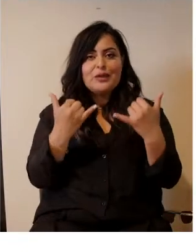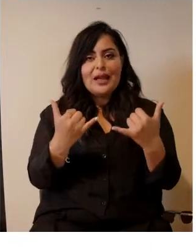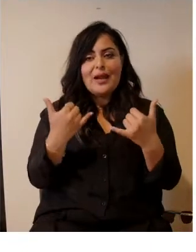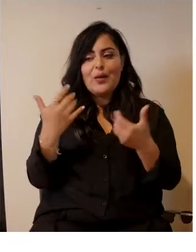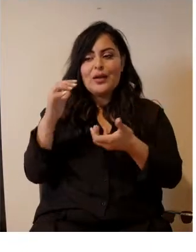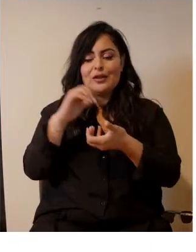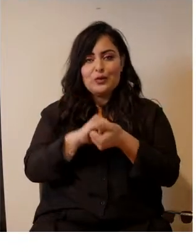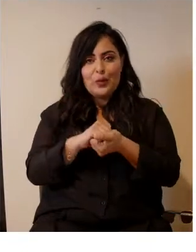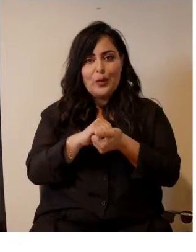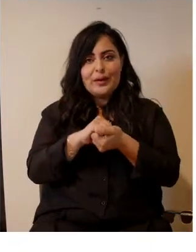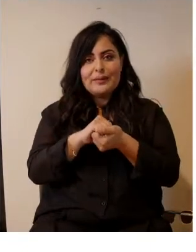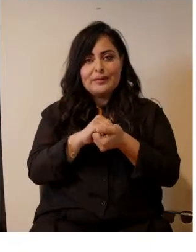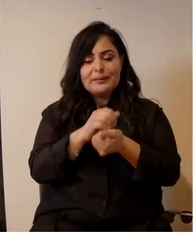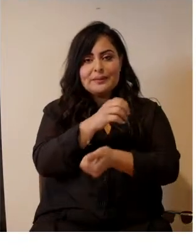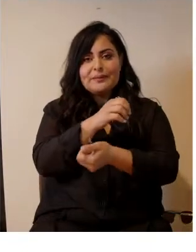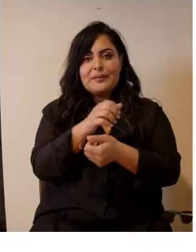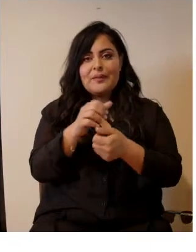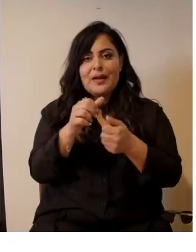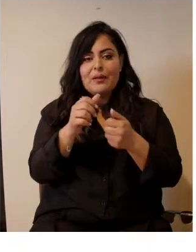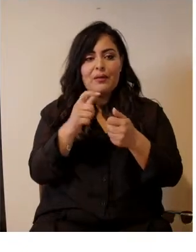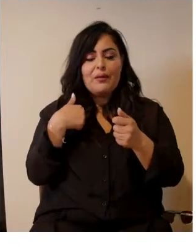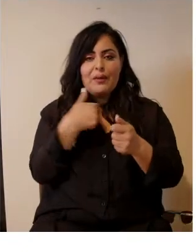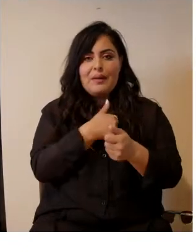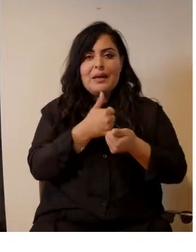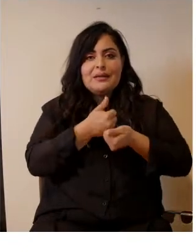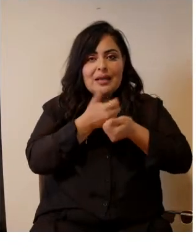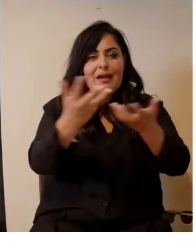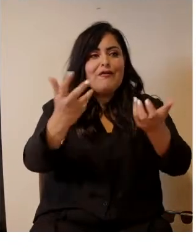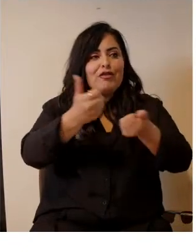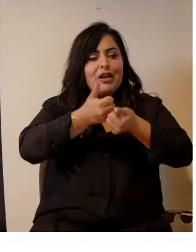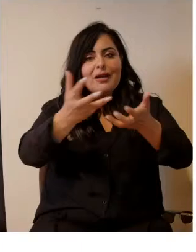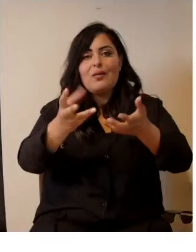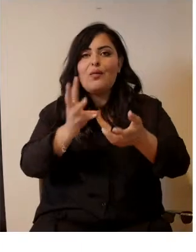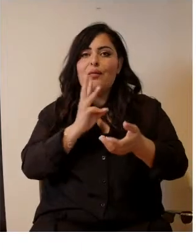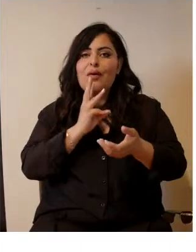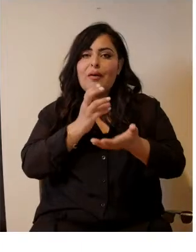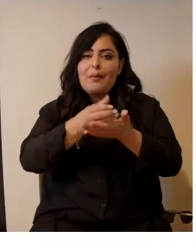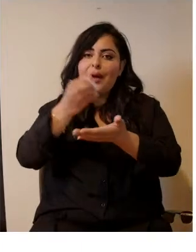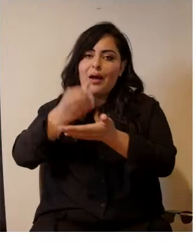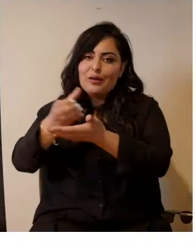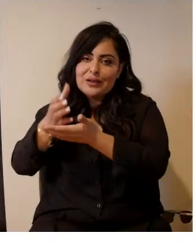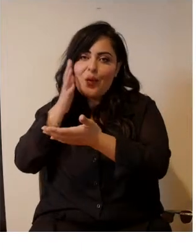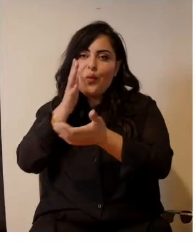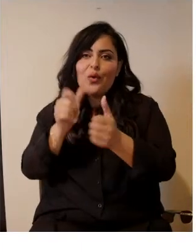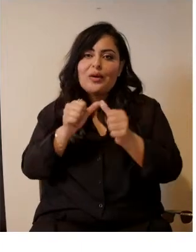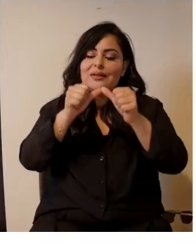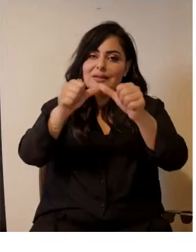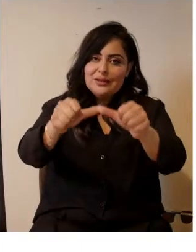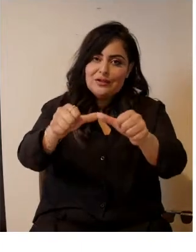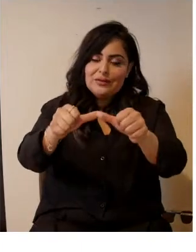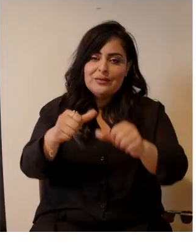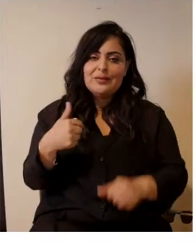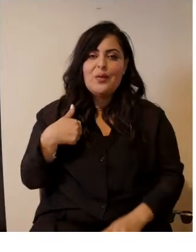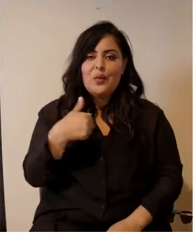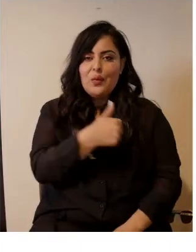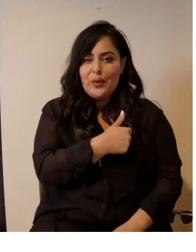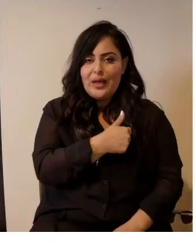joined forces and we've been delivering bottled water, and we will continue to do so through the event. We